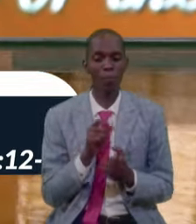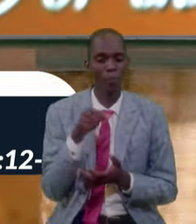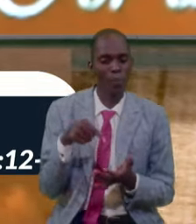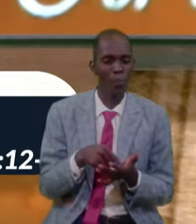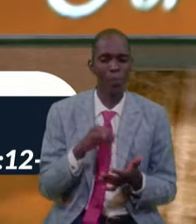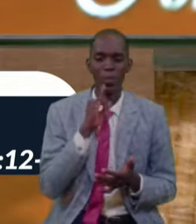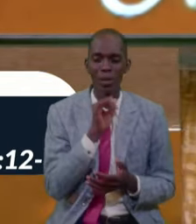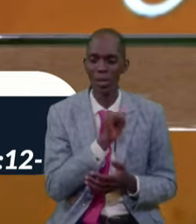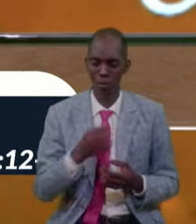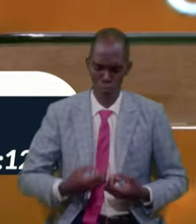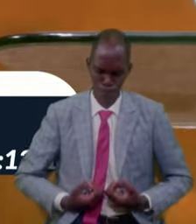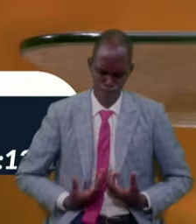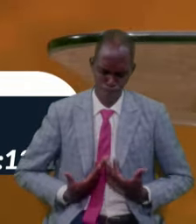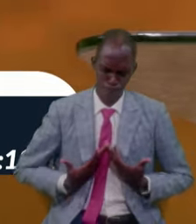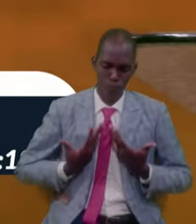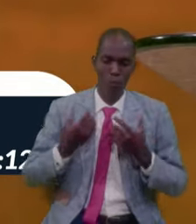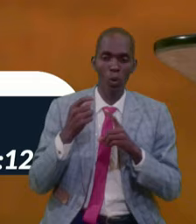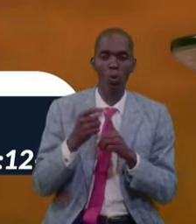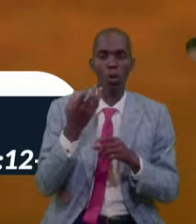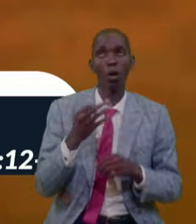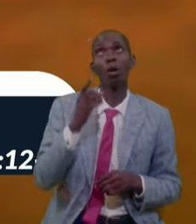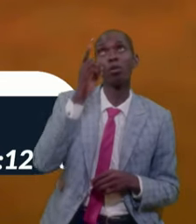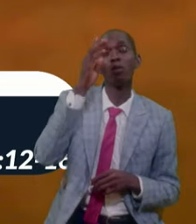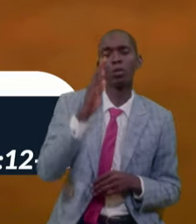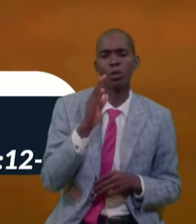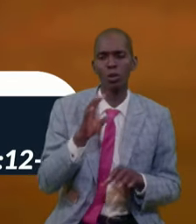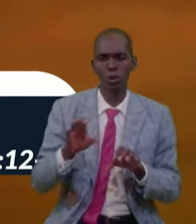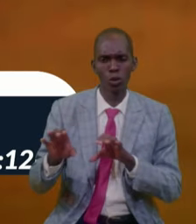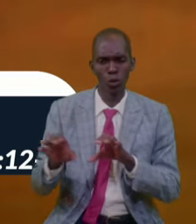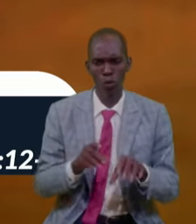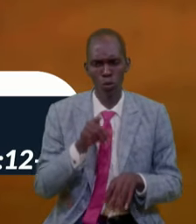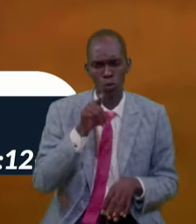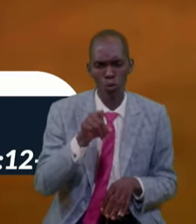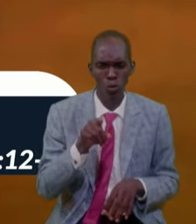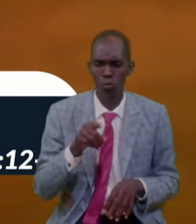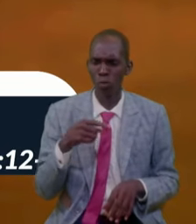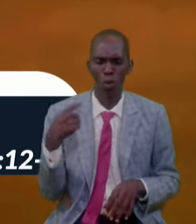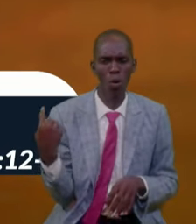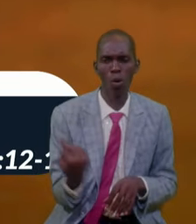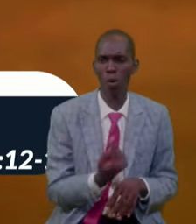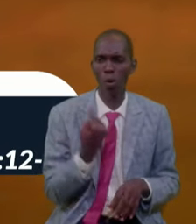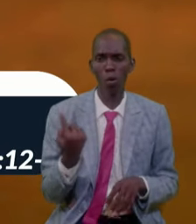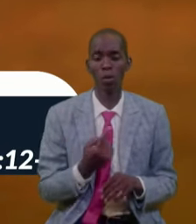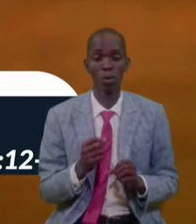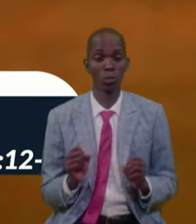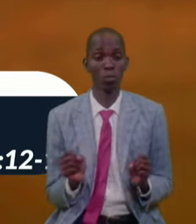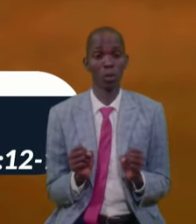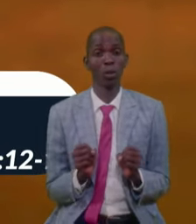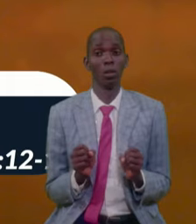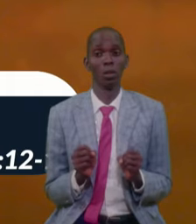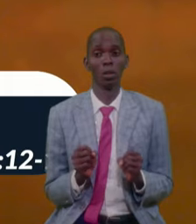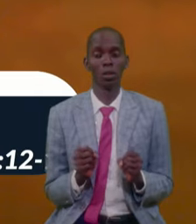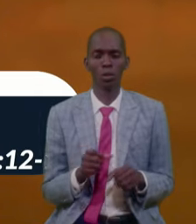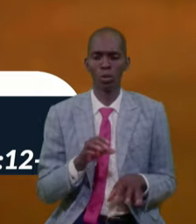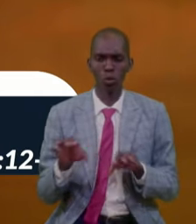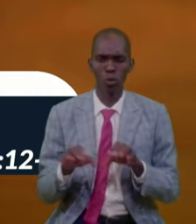inspired word of God. Do you ever tremble? Anything will reach? Do you